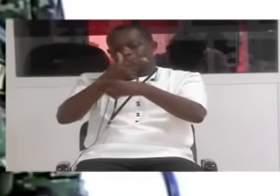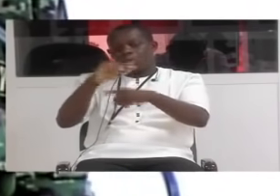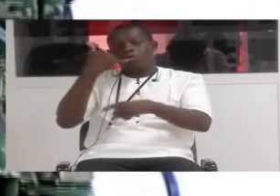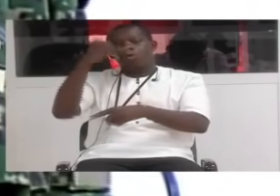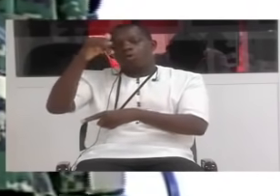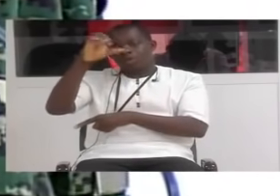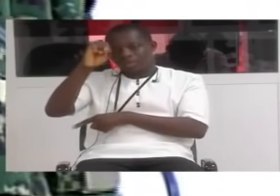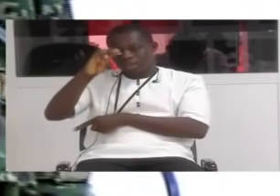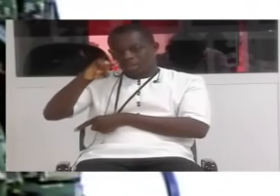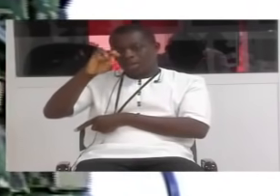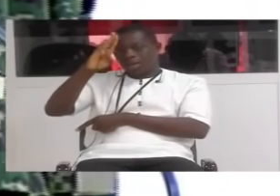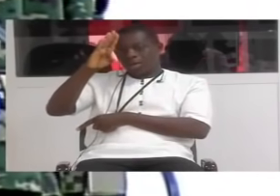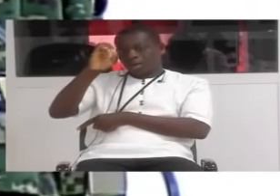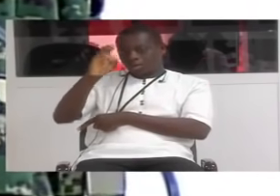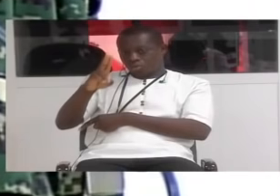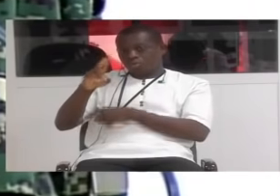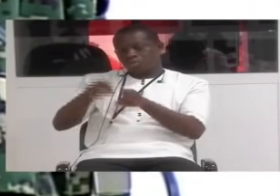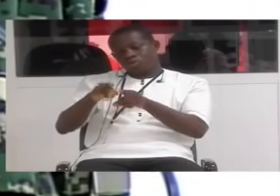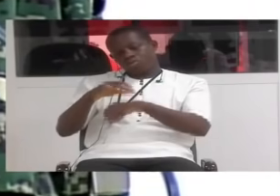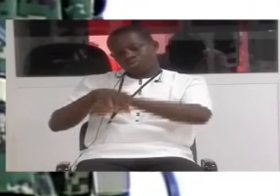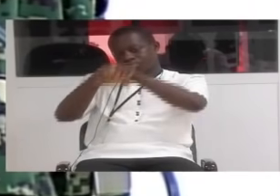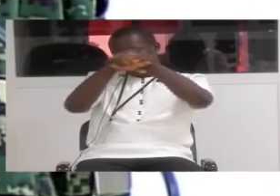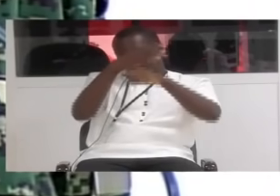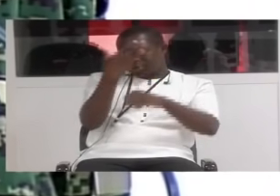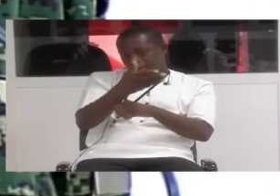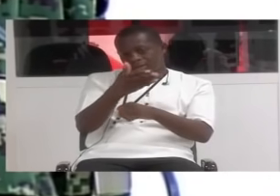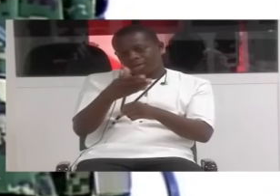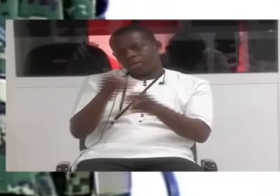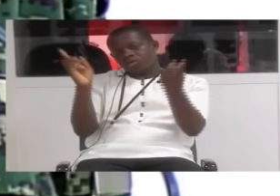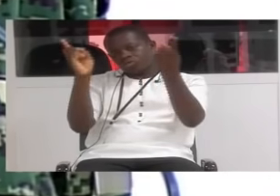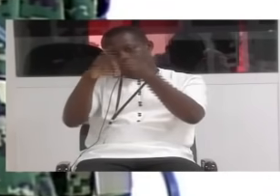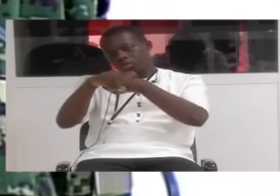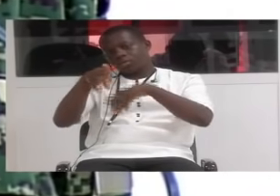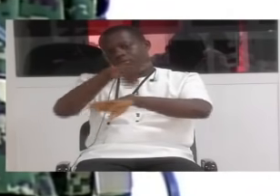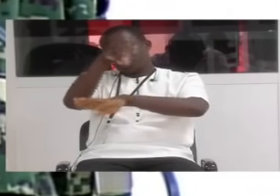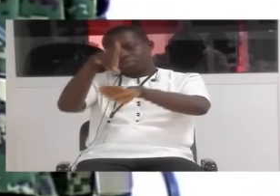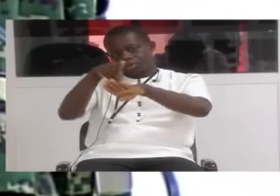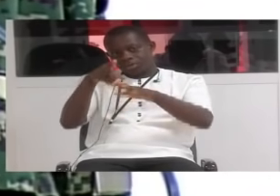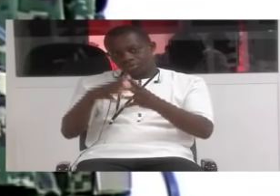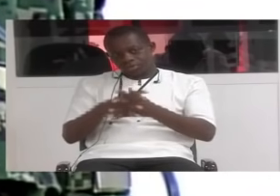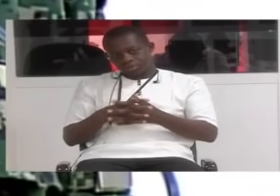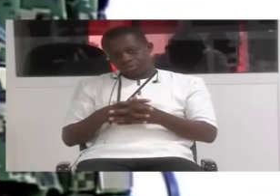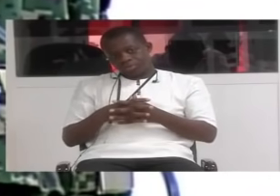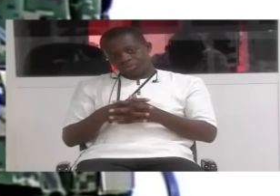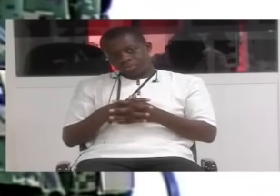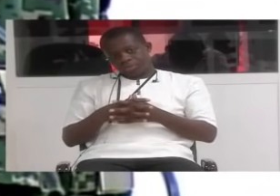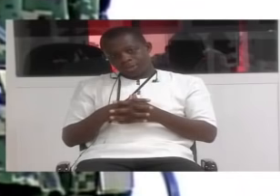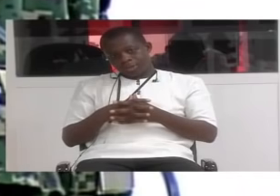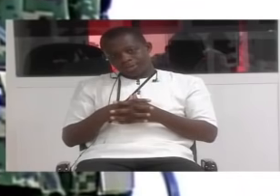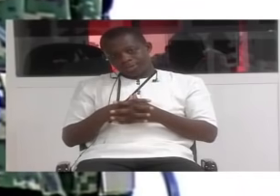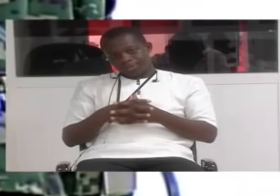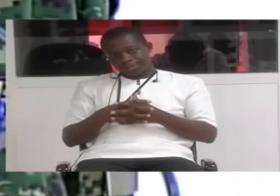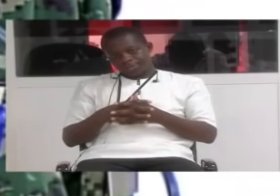That is what I did. I woke up, got to Senegambia, called Sambu, and he came and picked me up, and we went there, and we